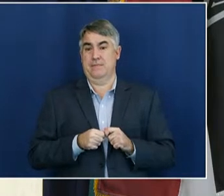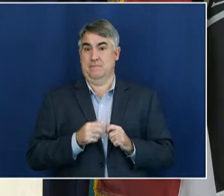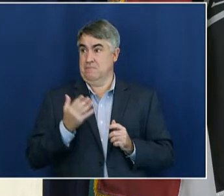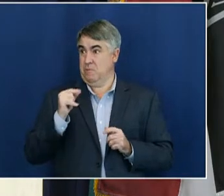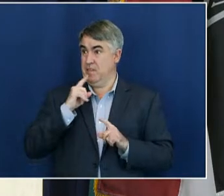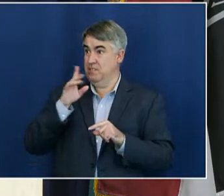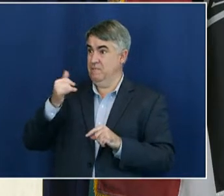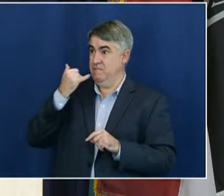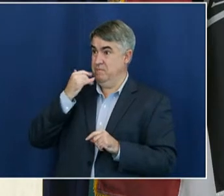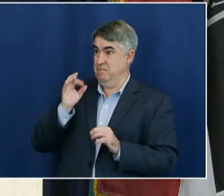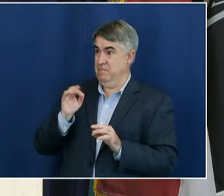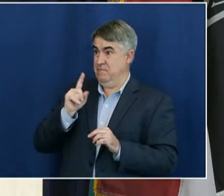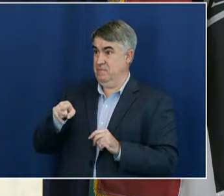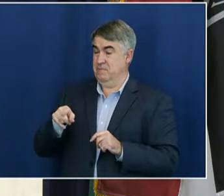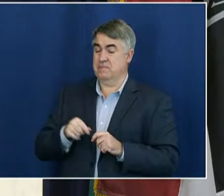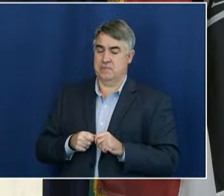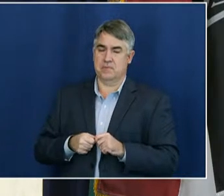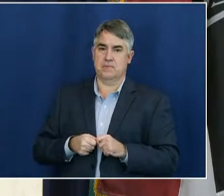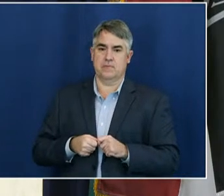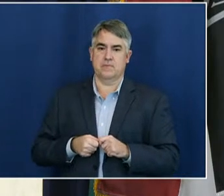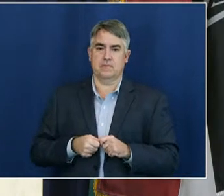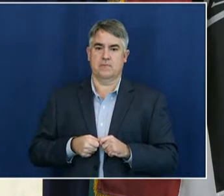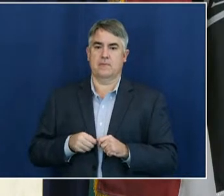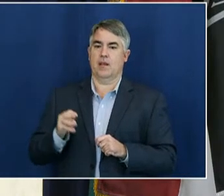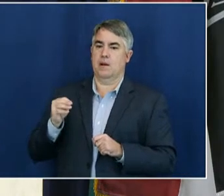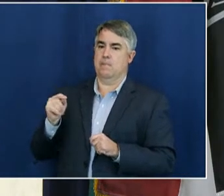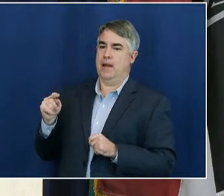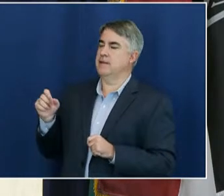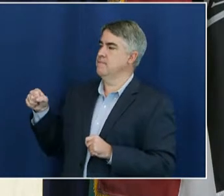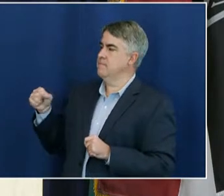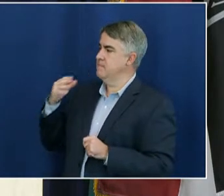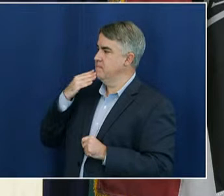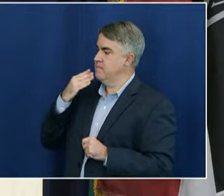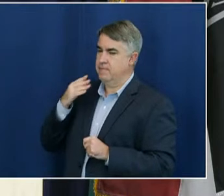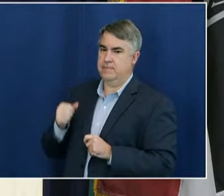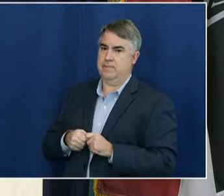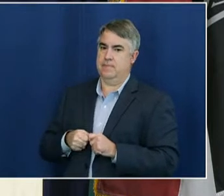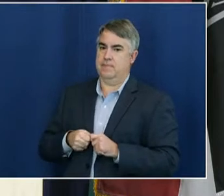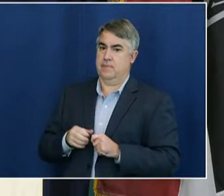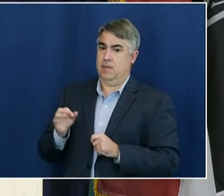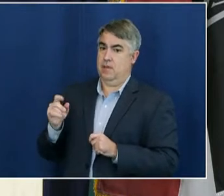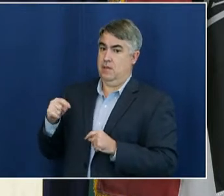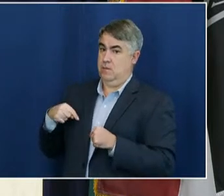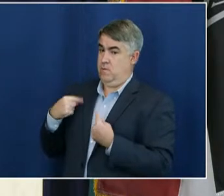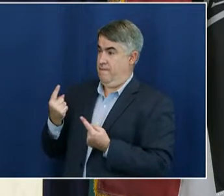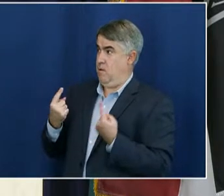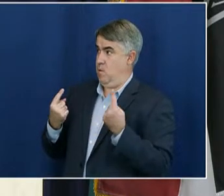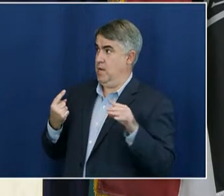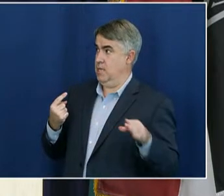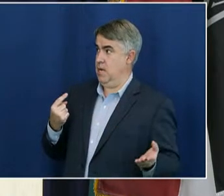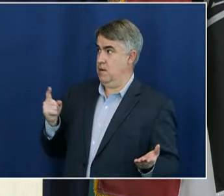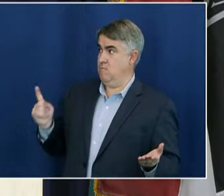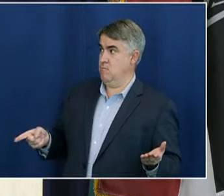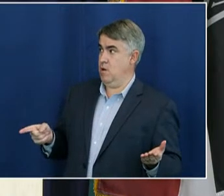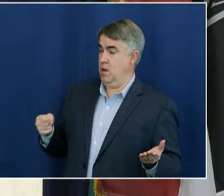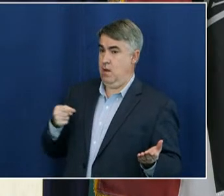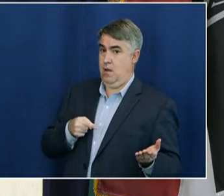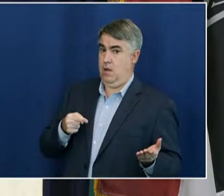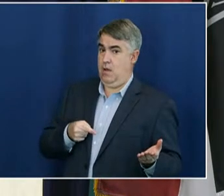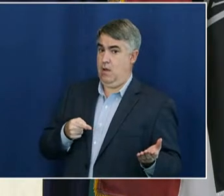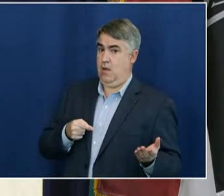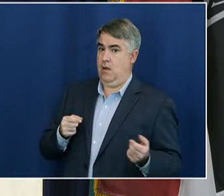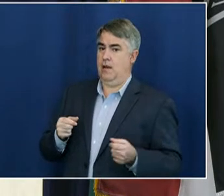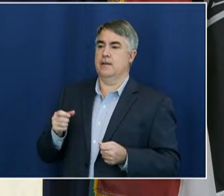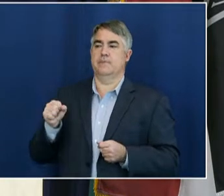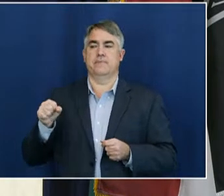question. Yeah, thank you. And it's just been the one confirmed death on that? Yes, there was one individual,